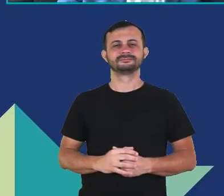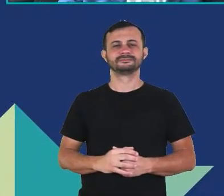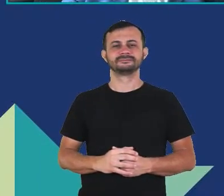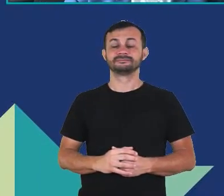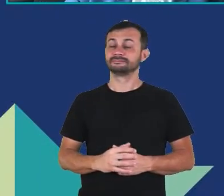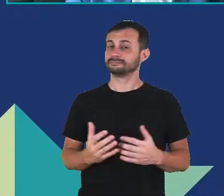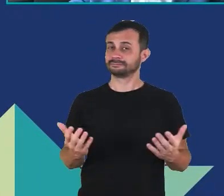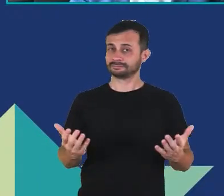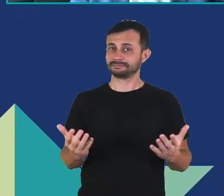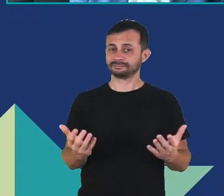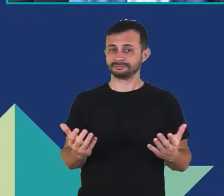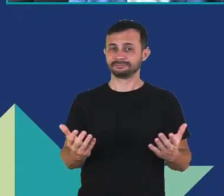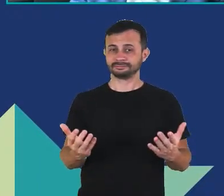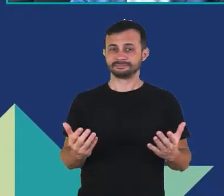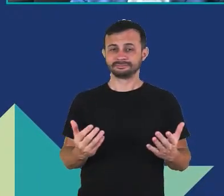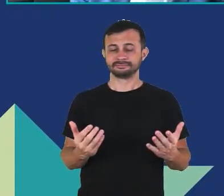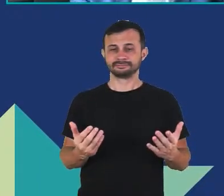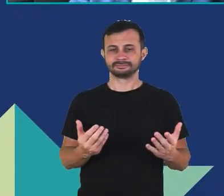get going here.